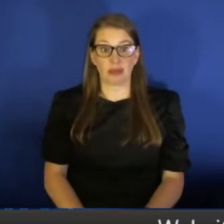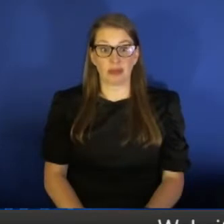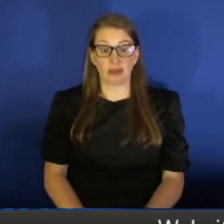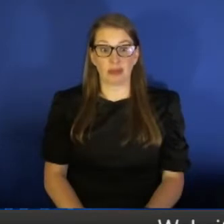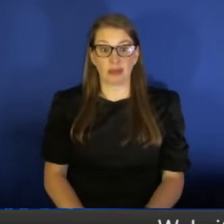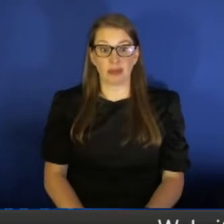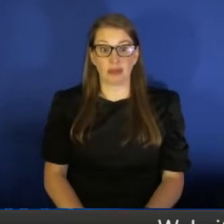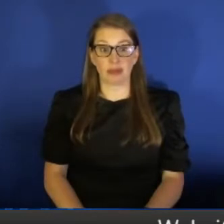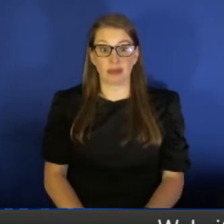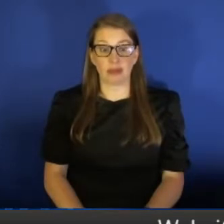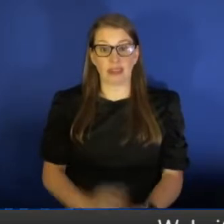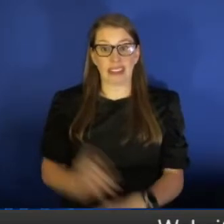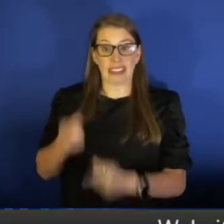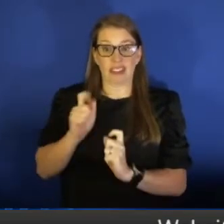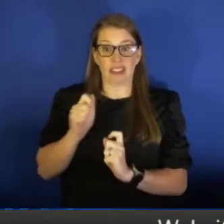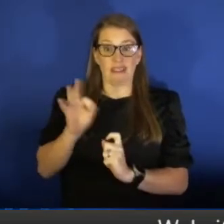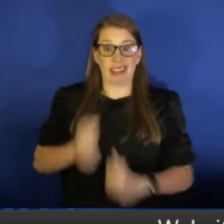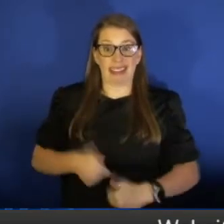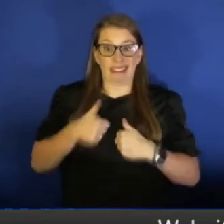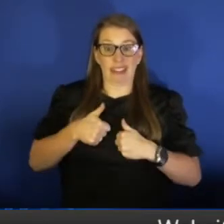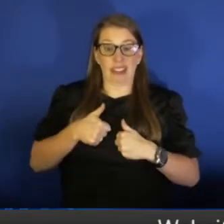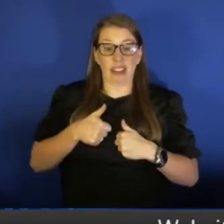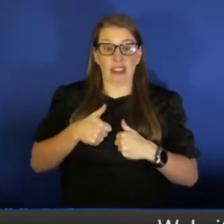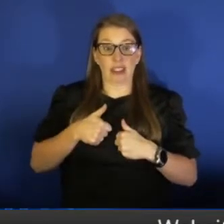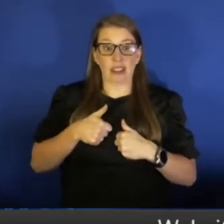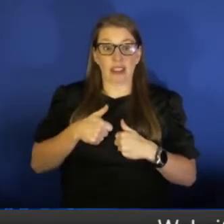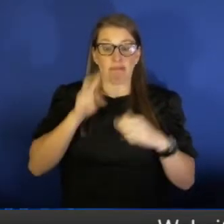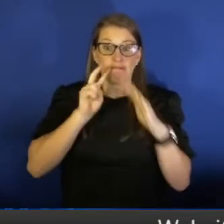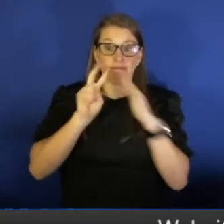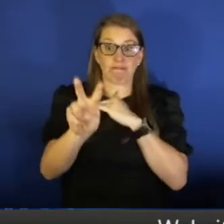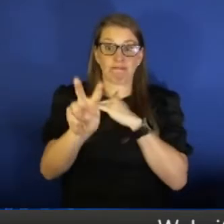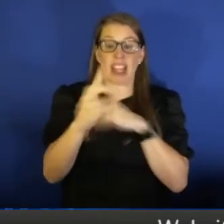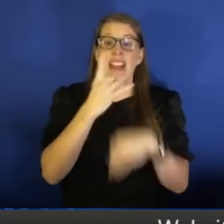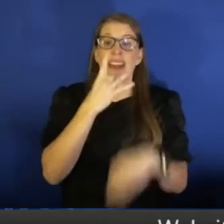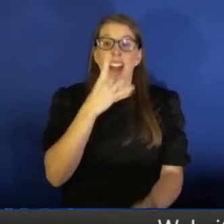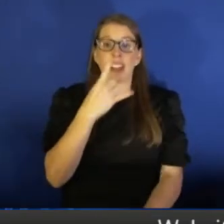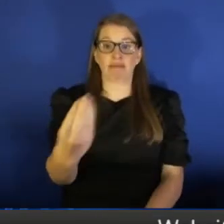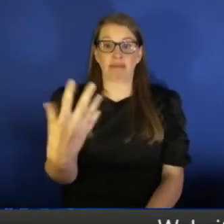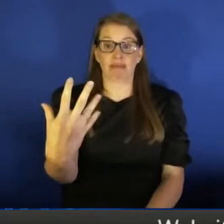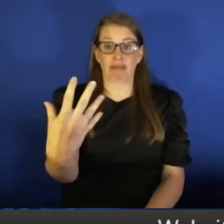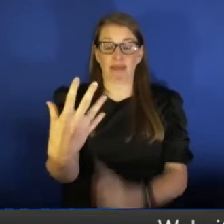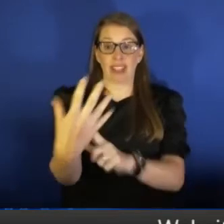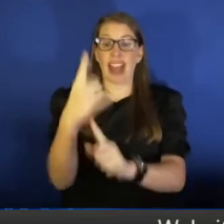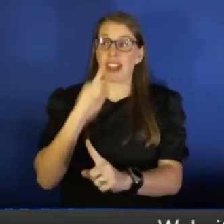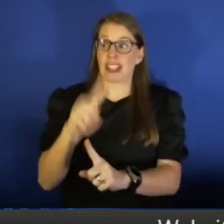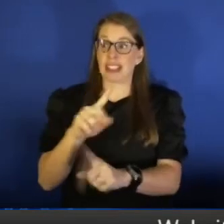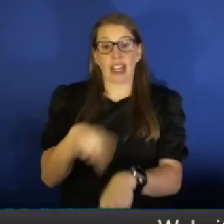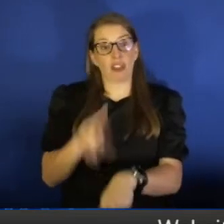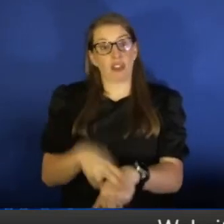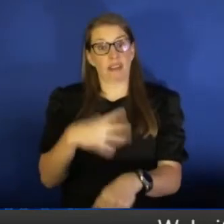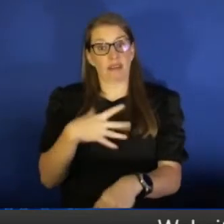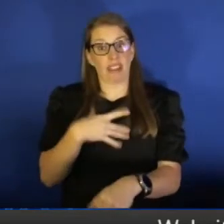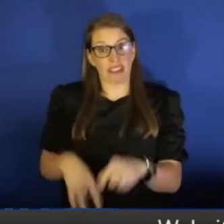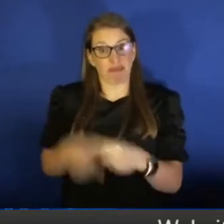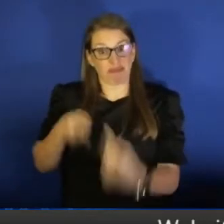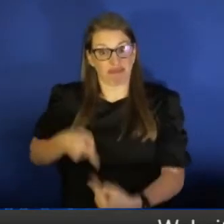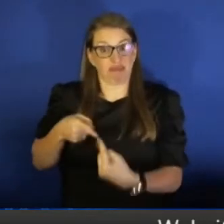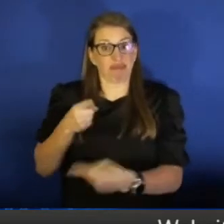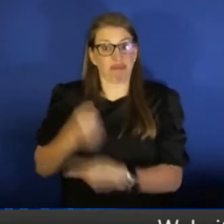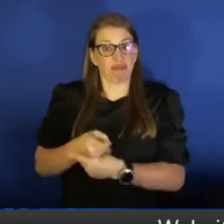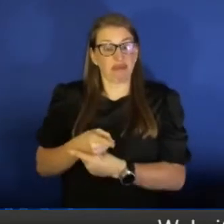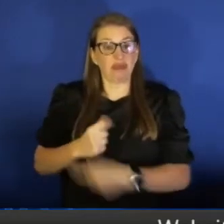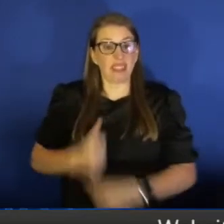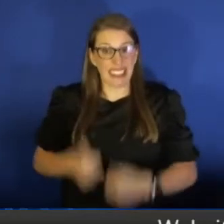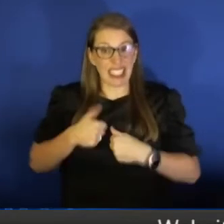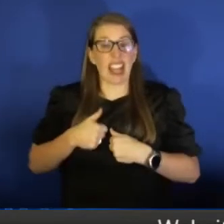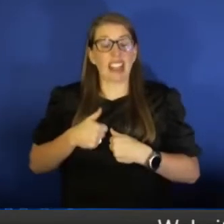that in mind, without looking towards that light, I think it's very natural to find struggle, right? And what life can bring you every day.